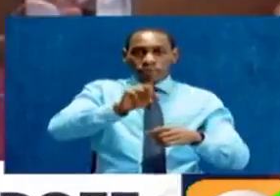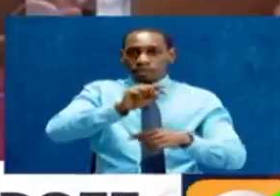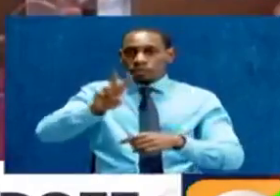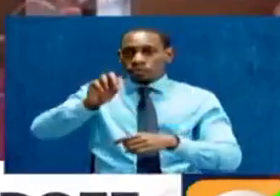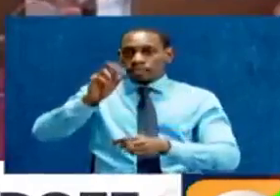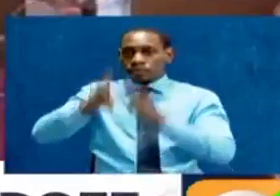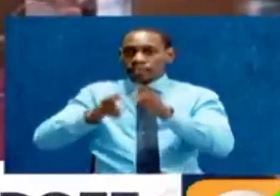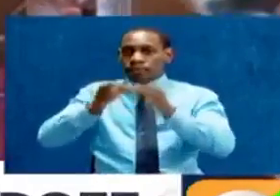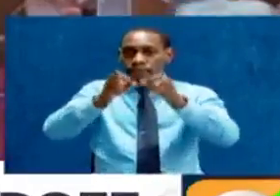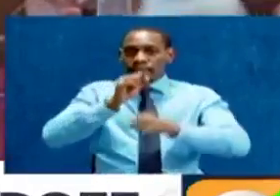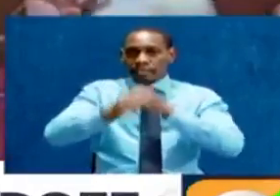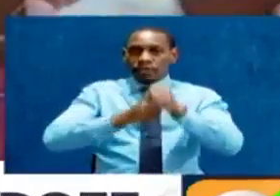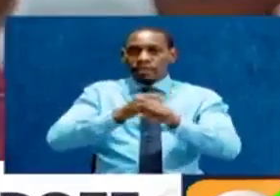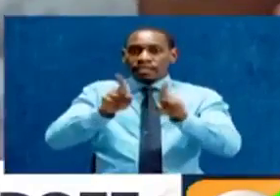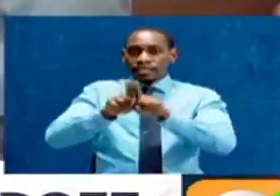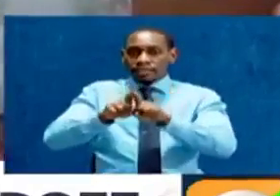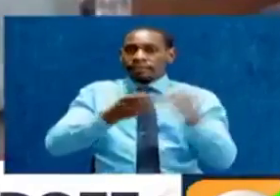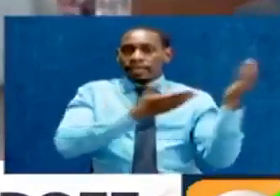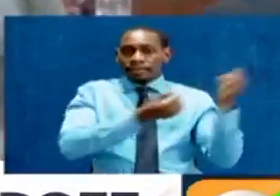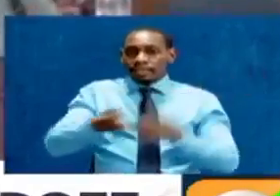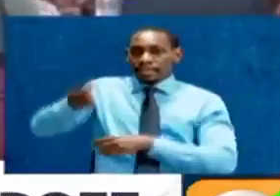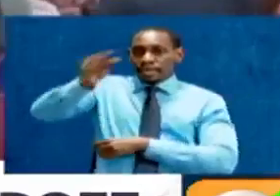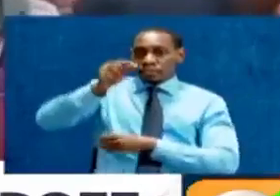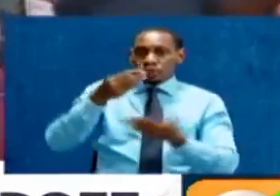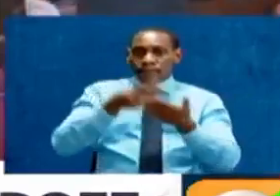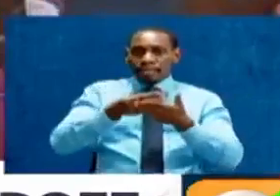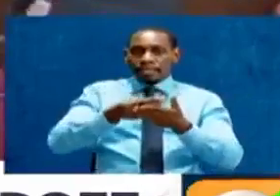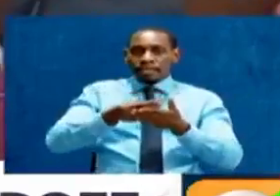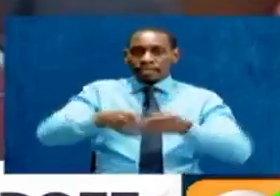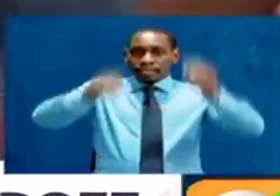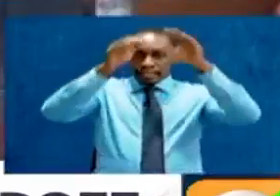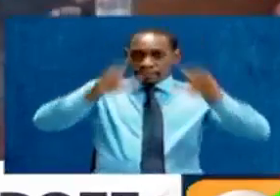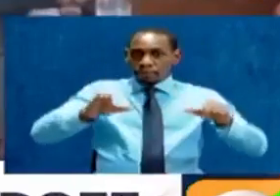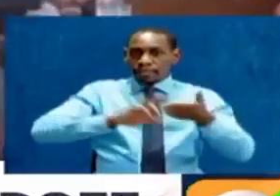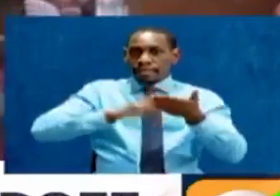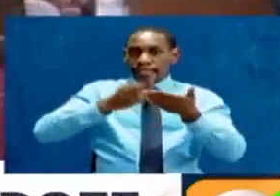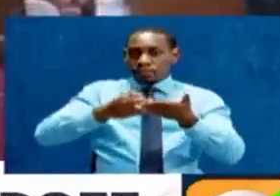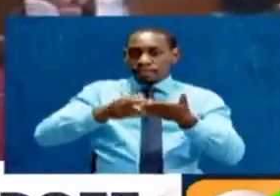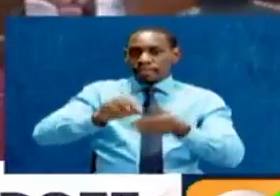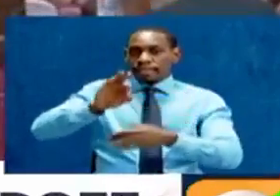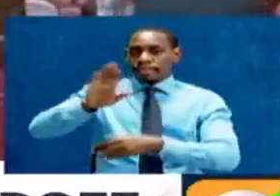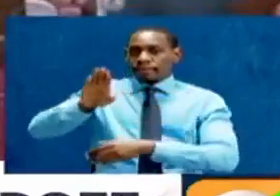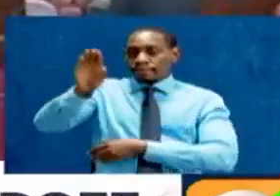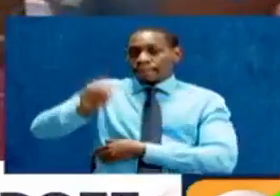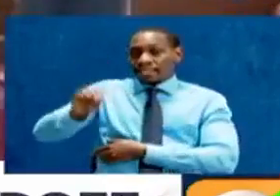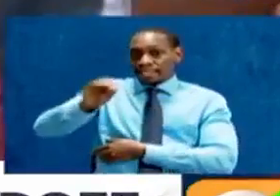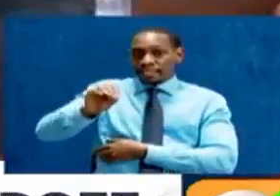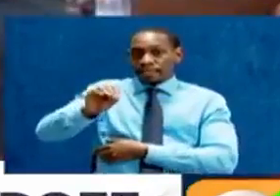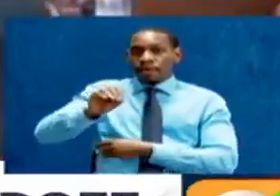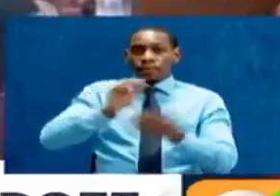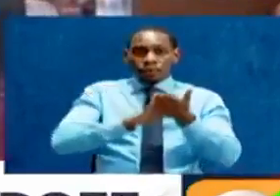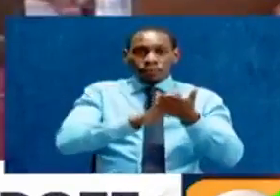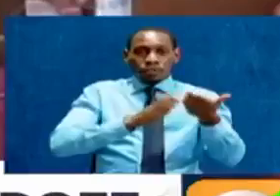2021-2022 financial year and is predicated on an increase in the amount of devolved resources to at least 35%